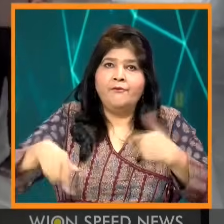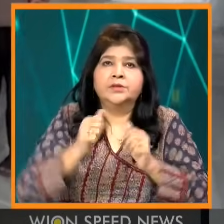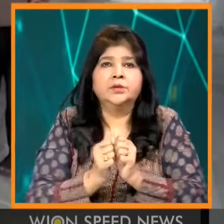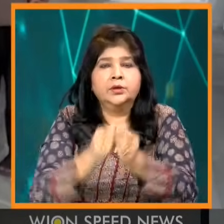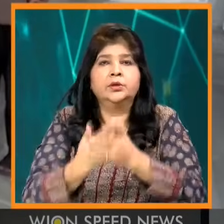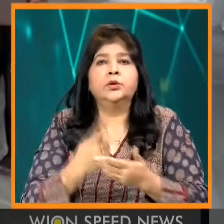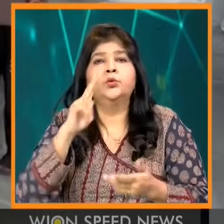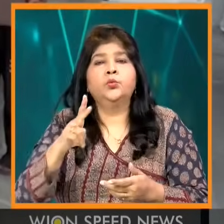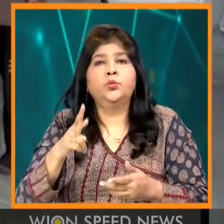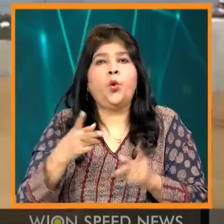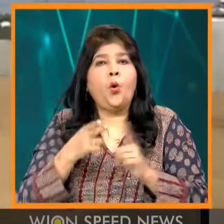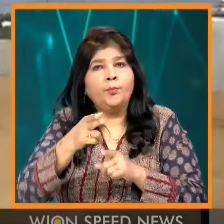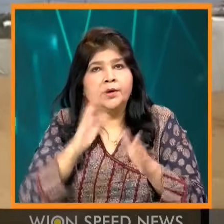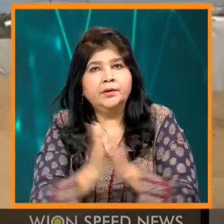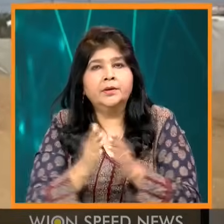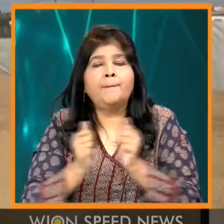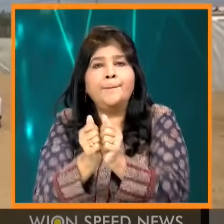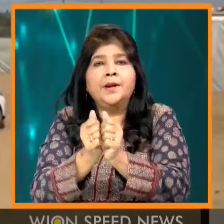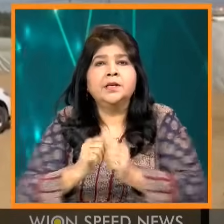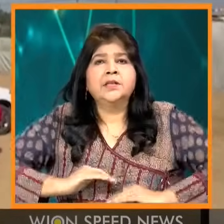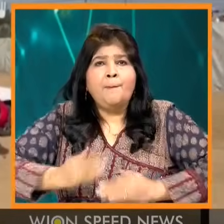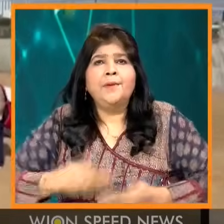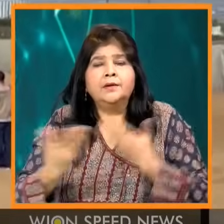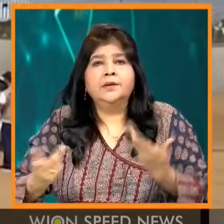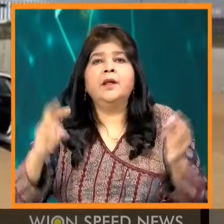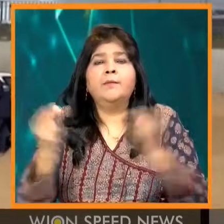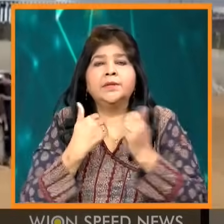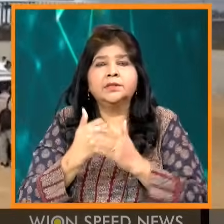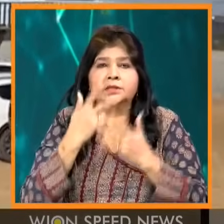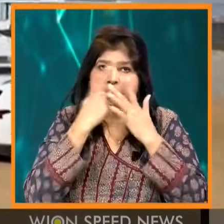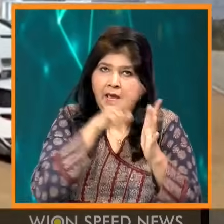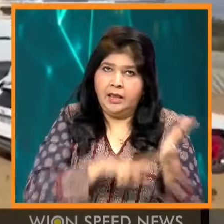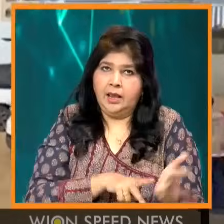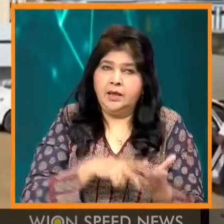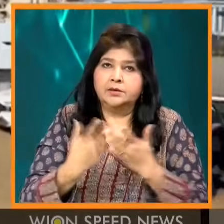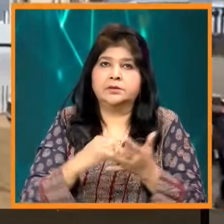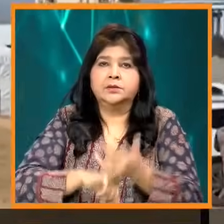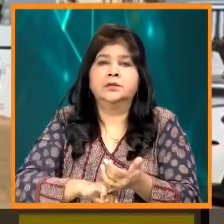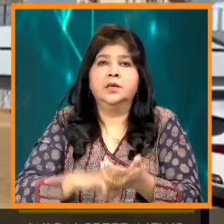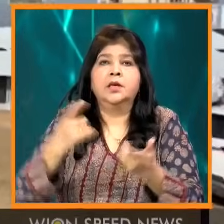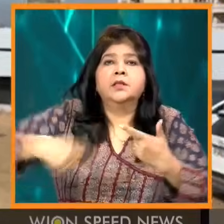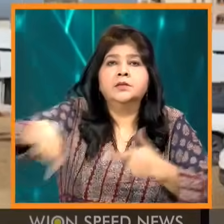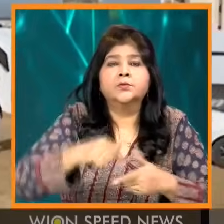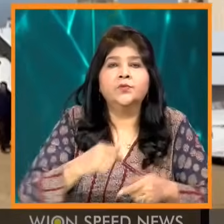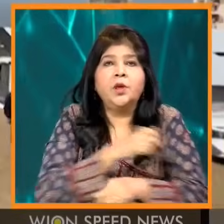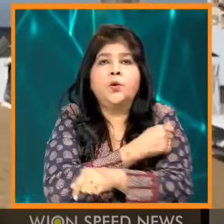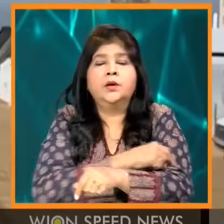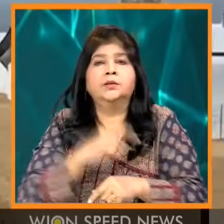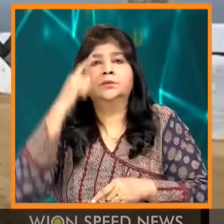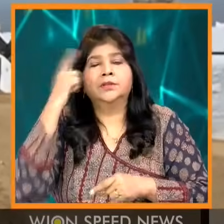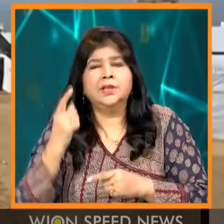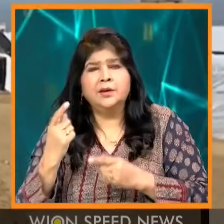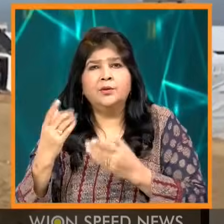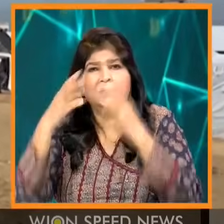two operating theatres, plus maternity and emergency care services. Now, the field hospital also provides a psychological